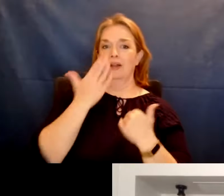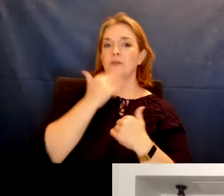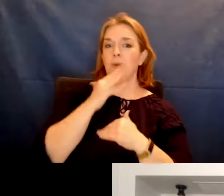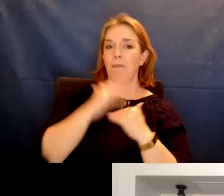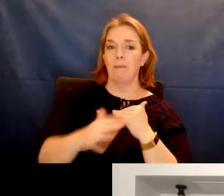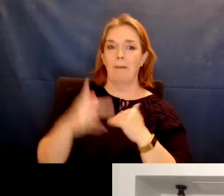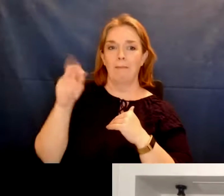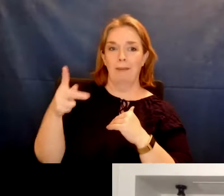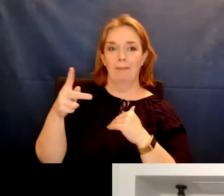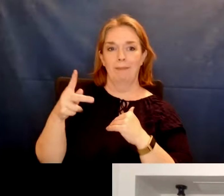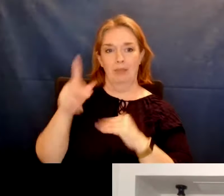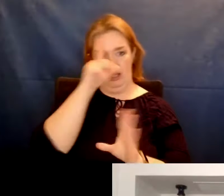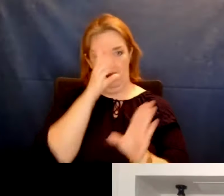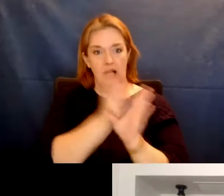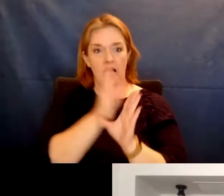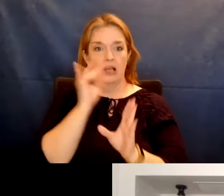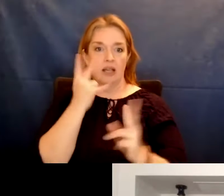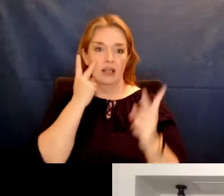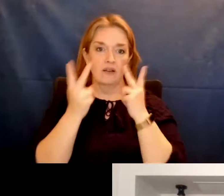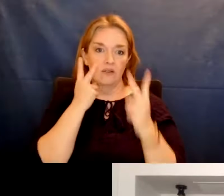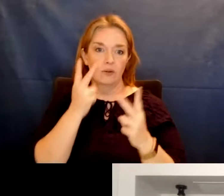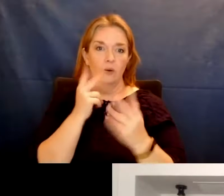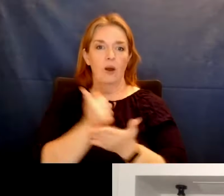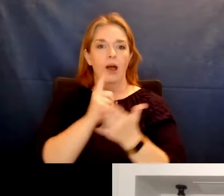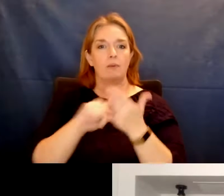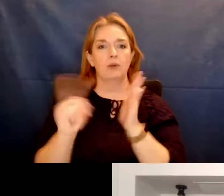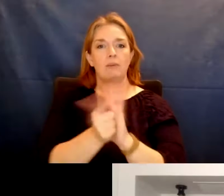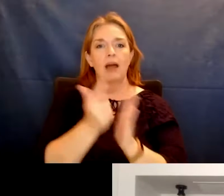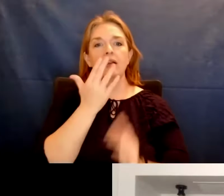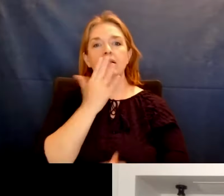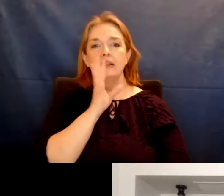Sight, the view helps to ban, a tongue sweeps up sock.